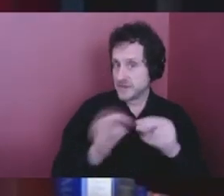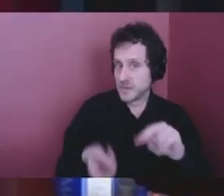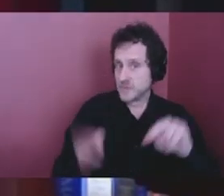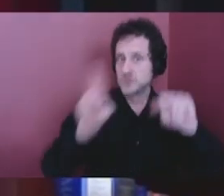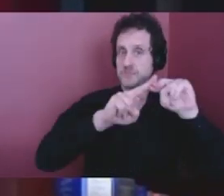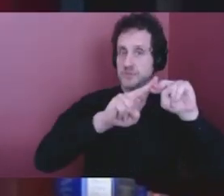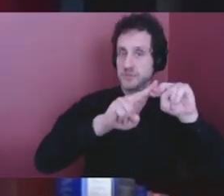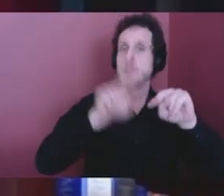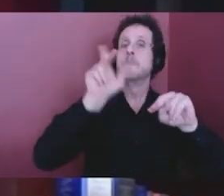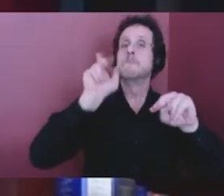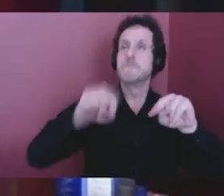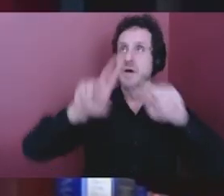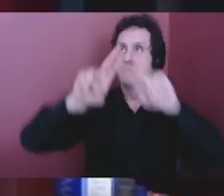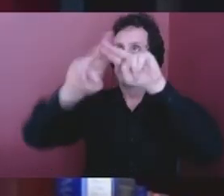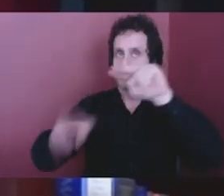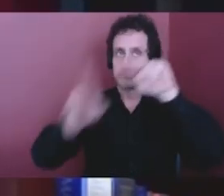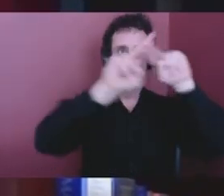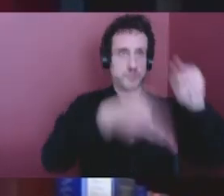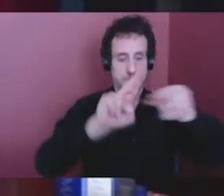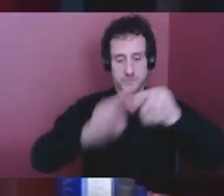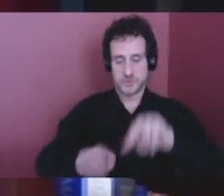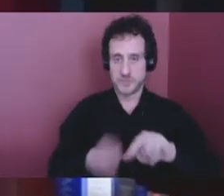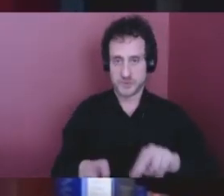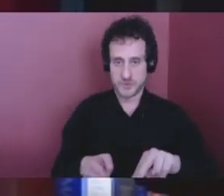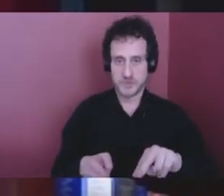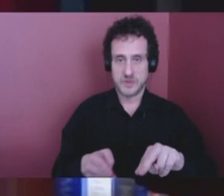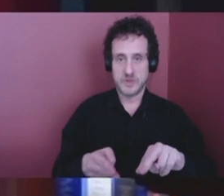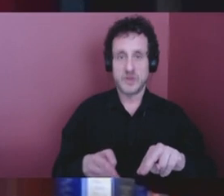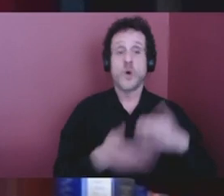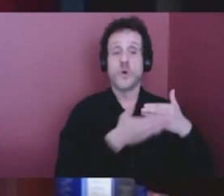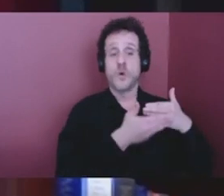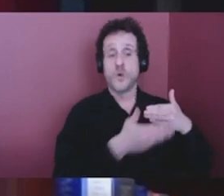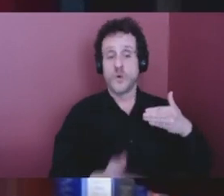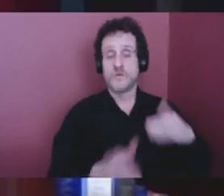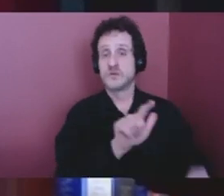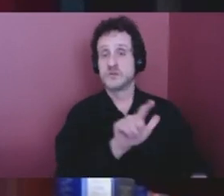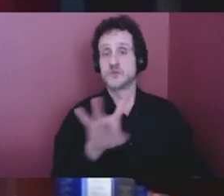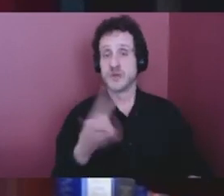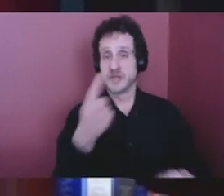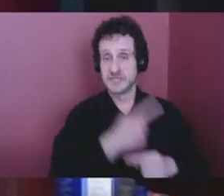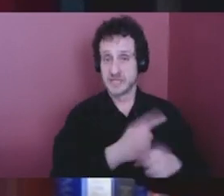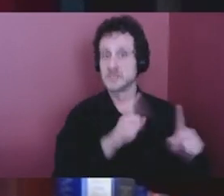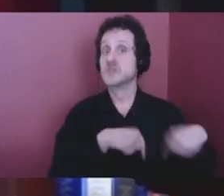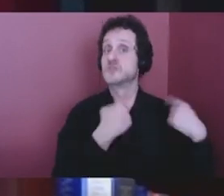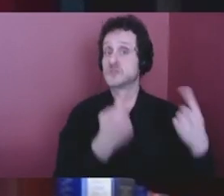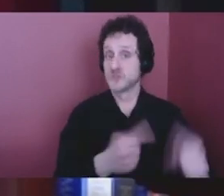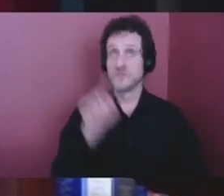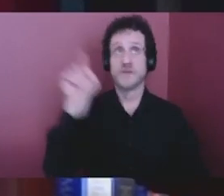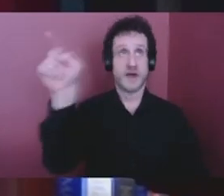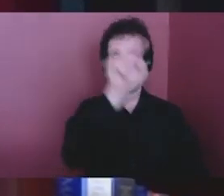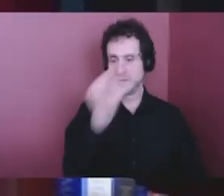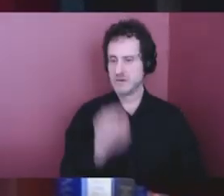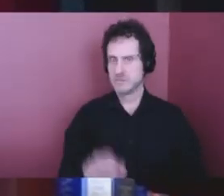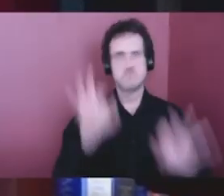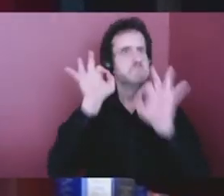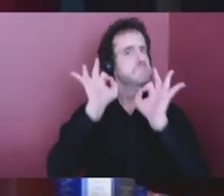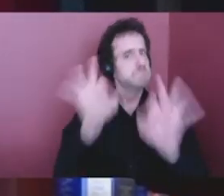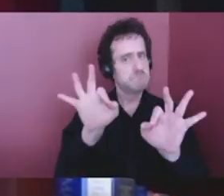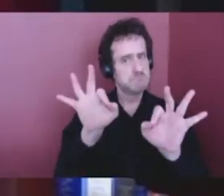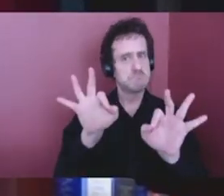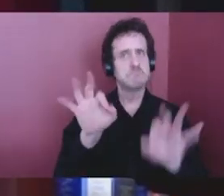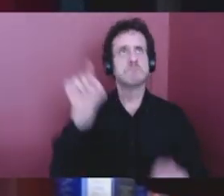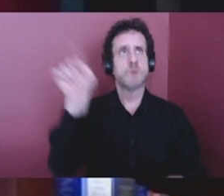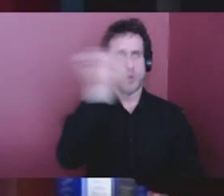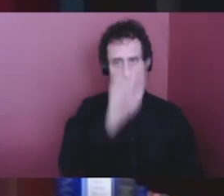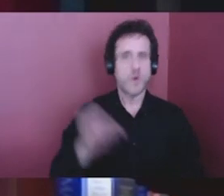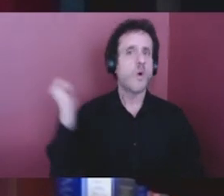for COVID-like illness across a 28-day period. So far, every region is on track to meet